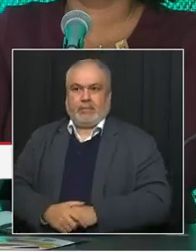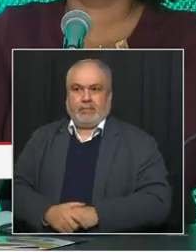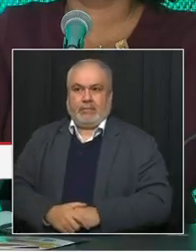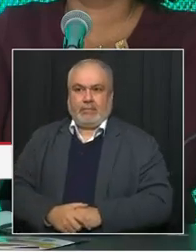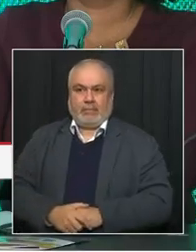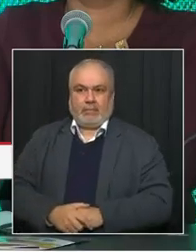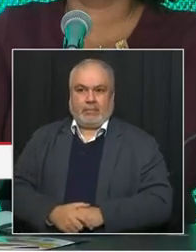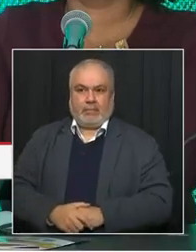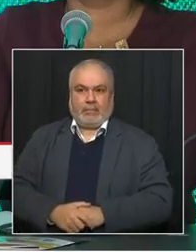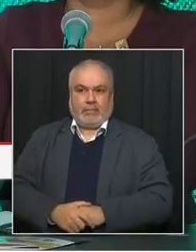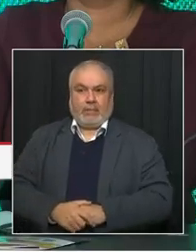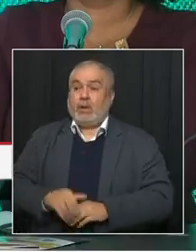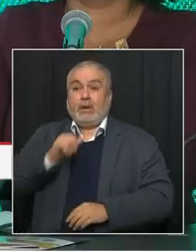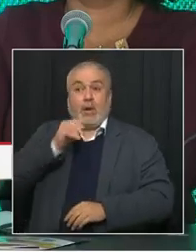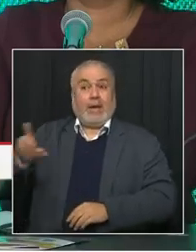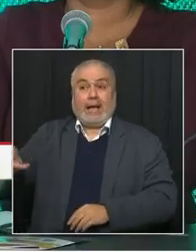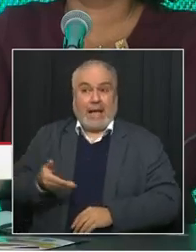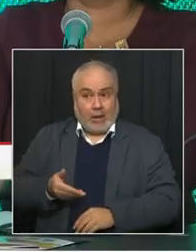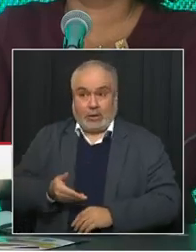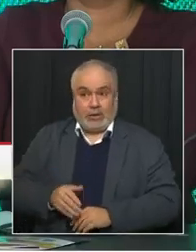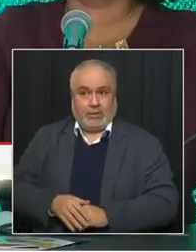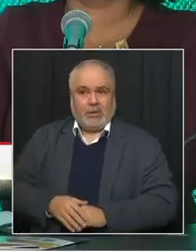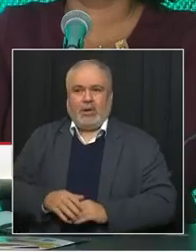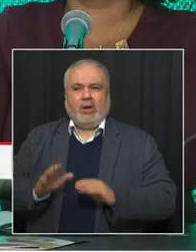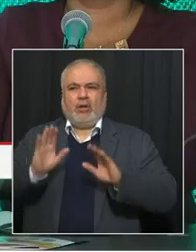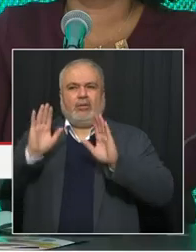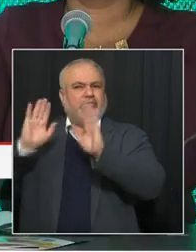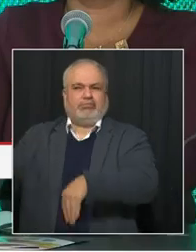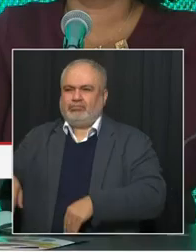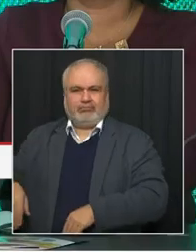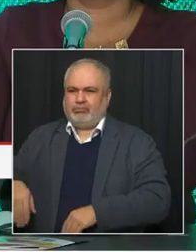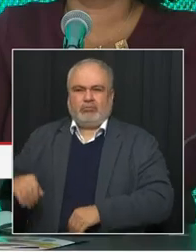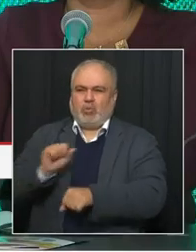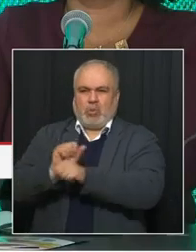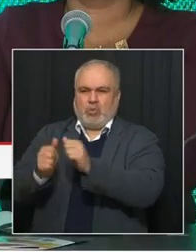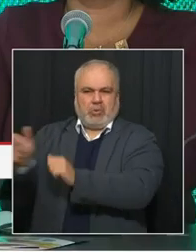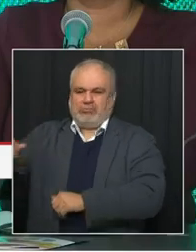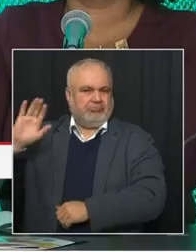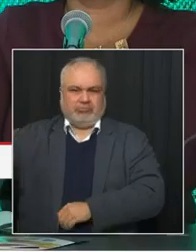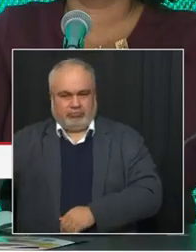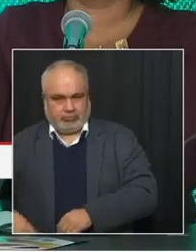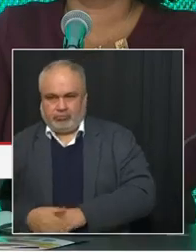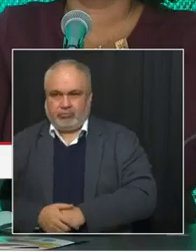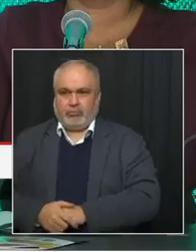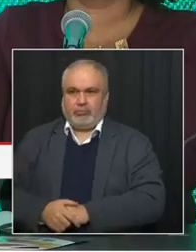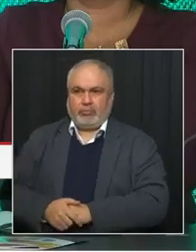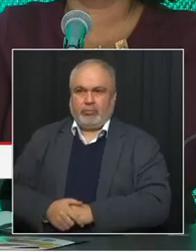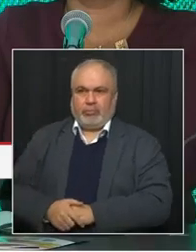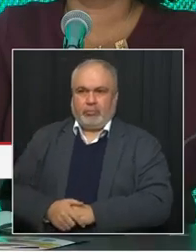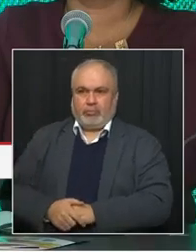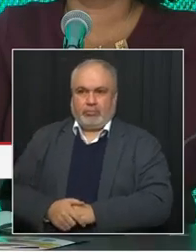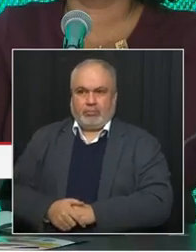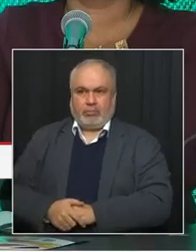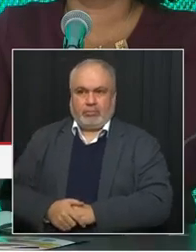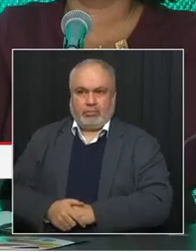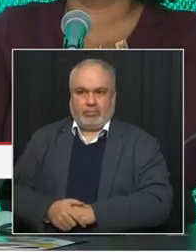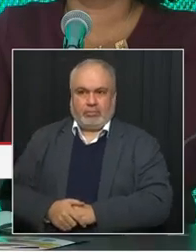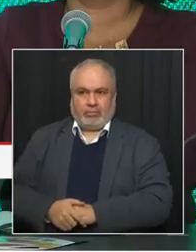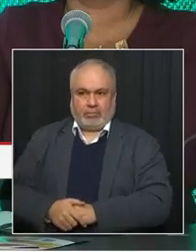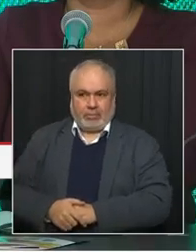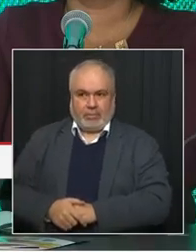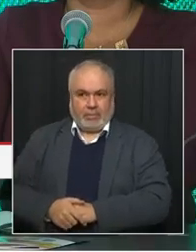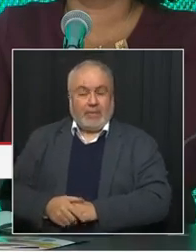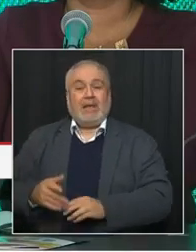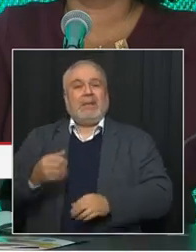business with them anymore. And so that's that. But I also just want to let you know, because people frequently ask me